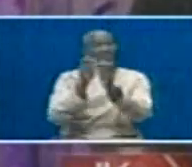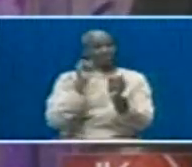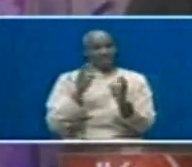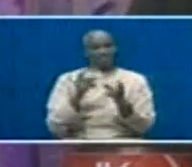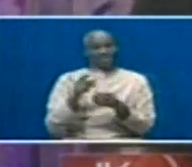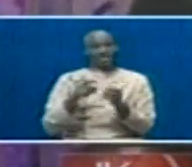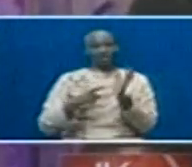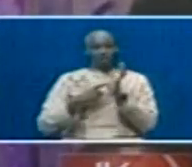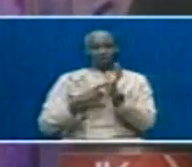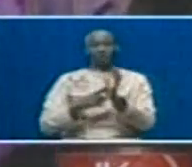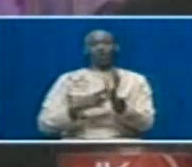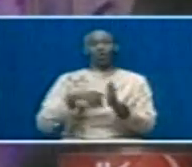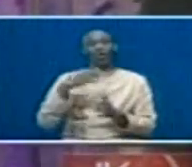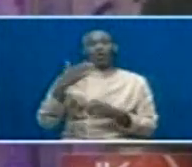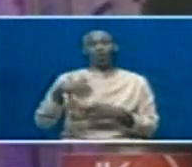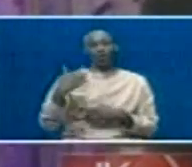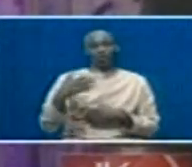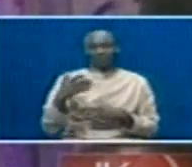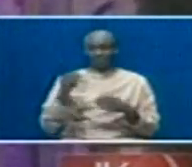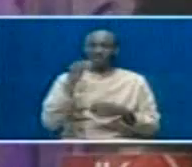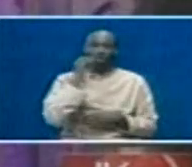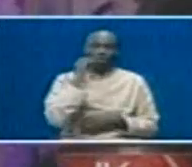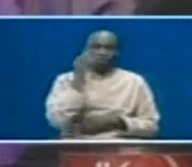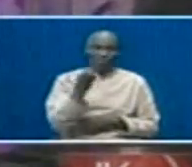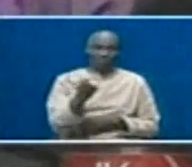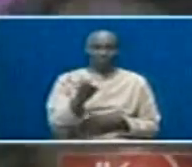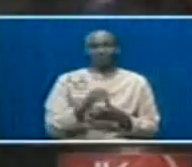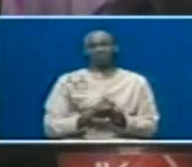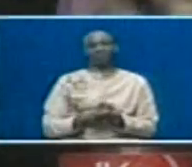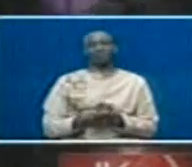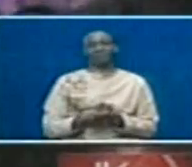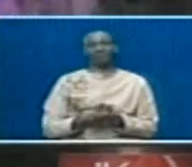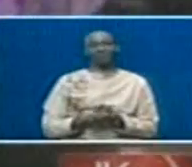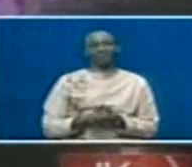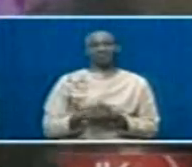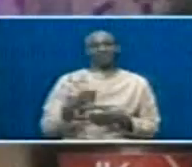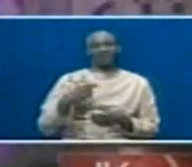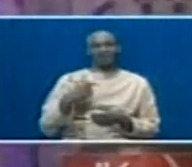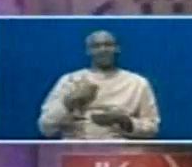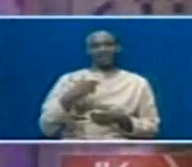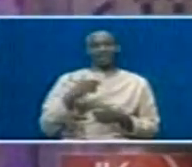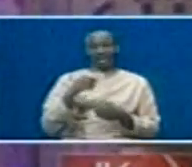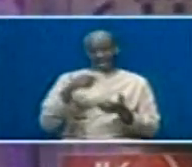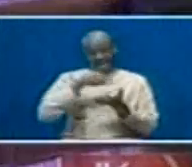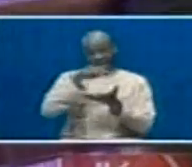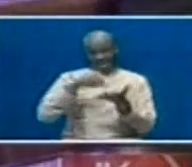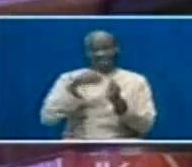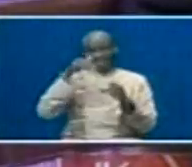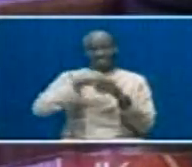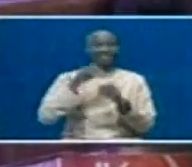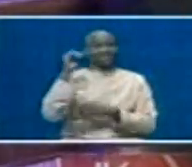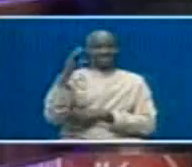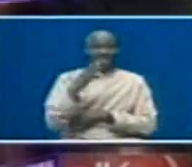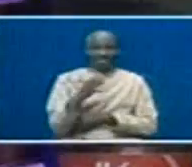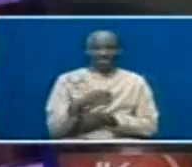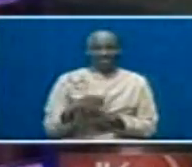the shores will always be home to me, oh, island in the sun. That's what I want the